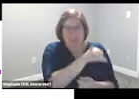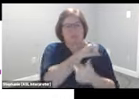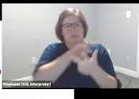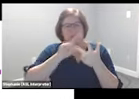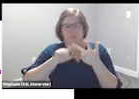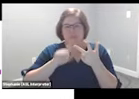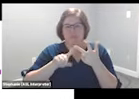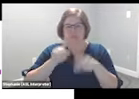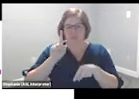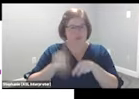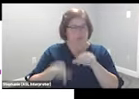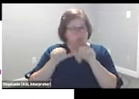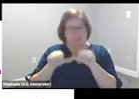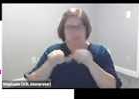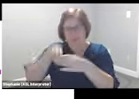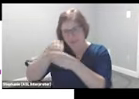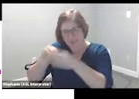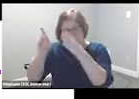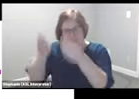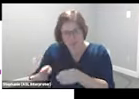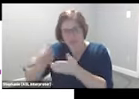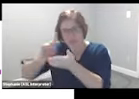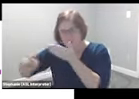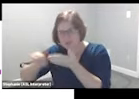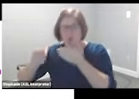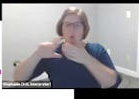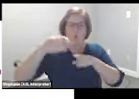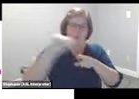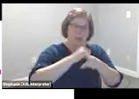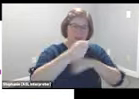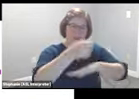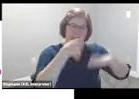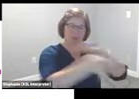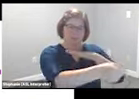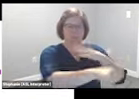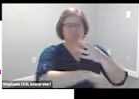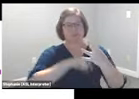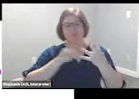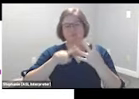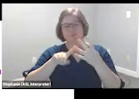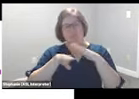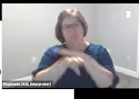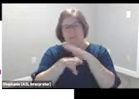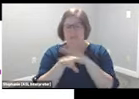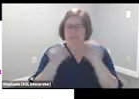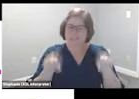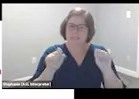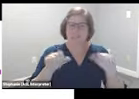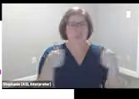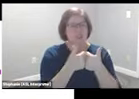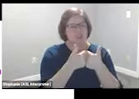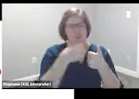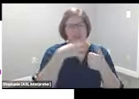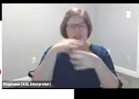in-person research or practicum placements, with accessibility challenges in COVID-affected environments, and as I said, their scholarships are